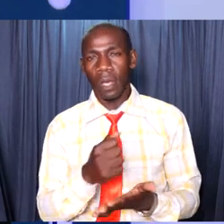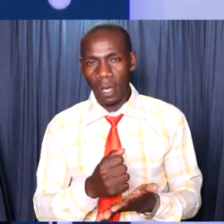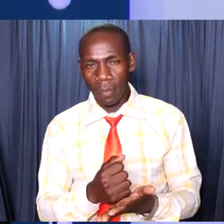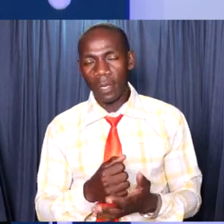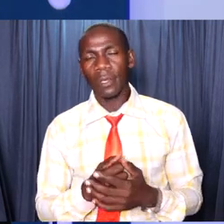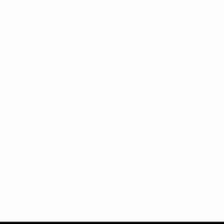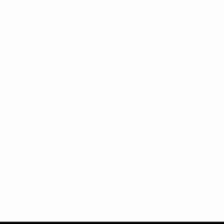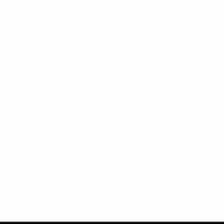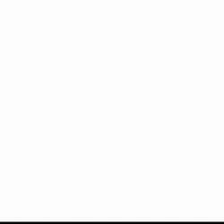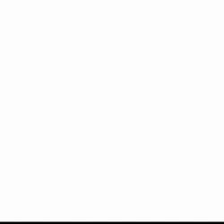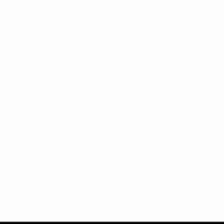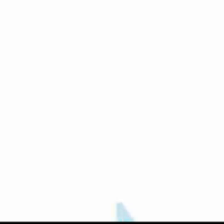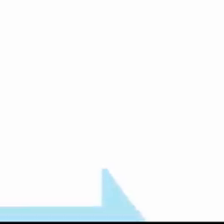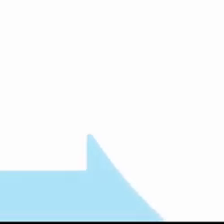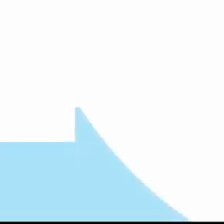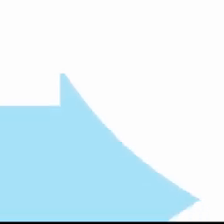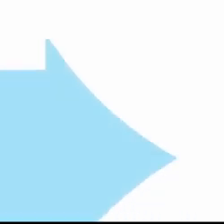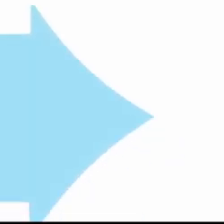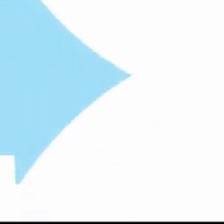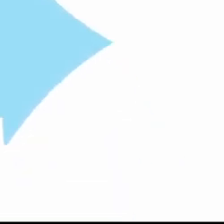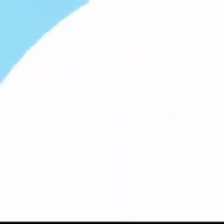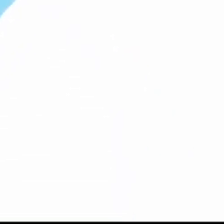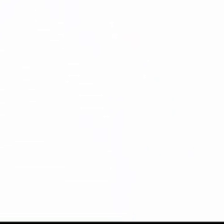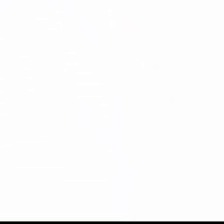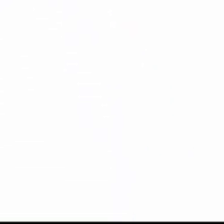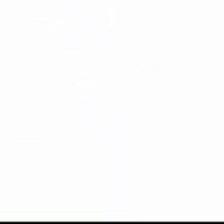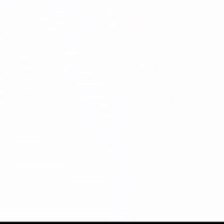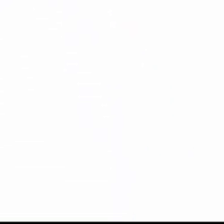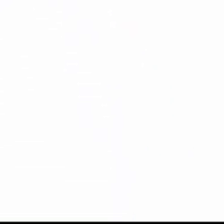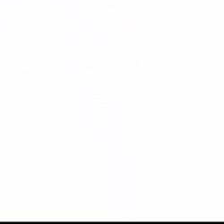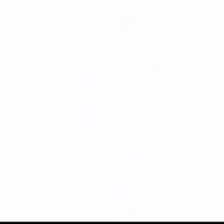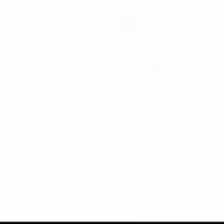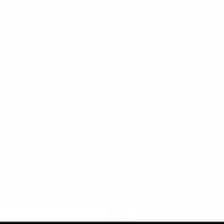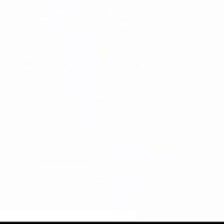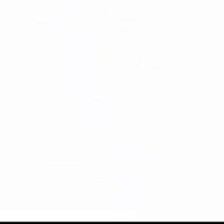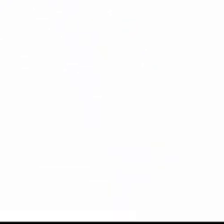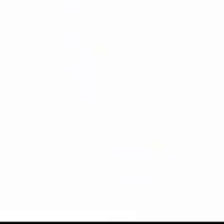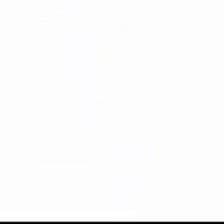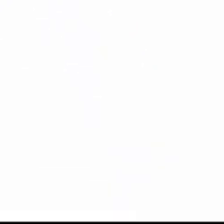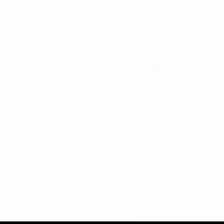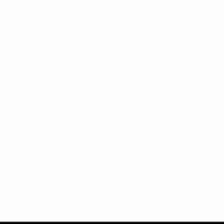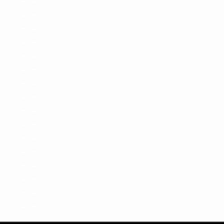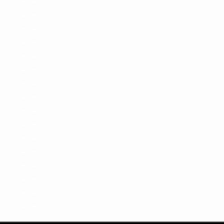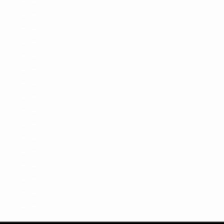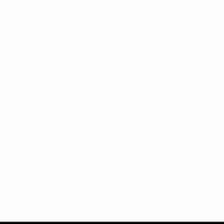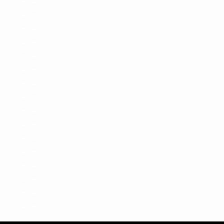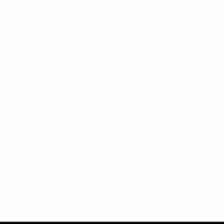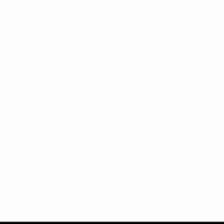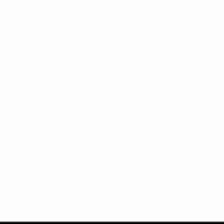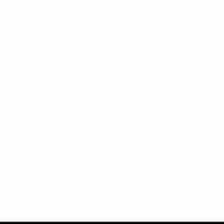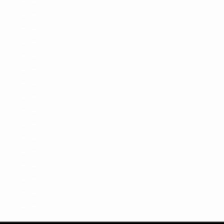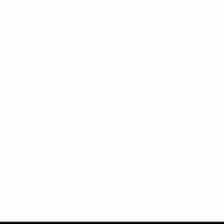Amen. Amen. Ndio. That's why. Mjue hilo. You should know that reality.